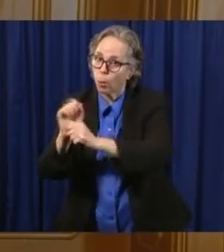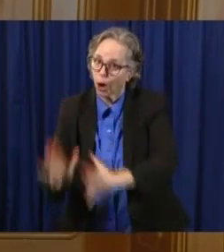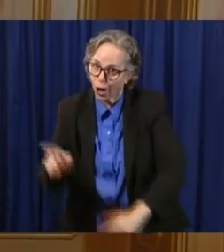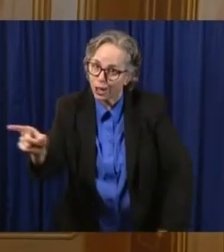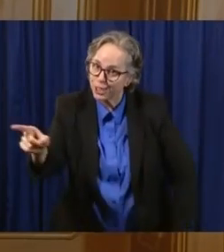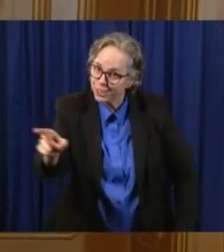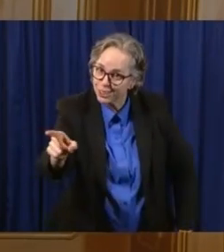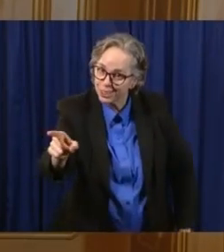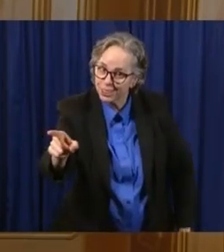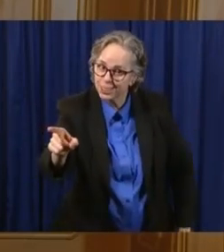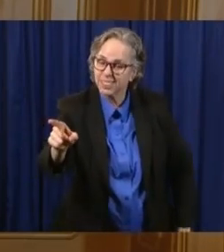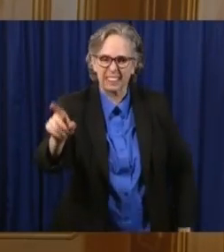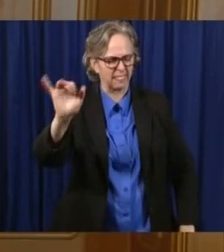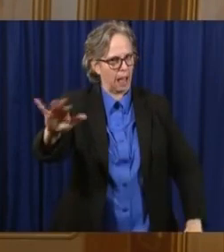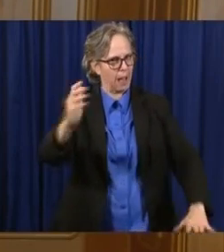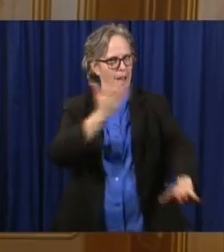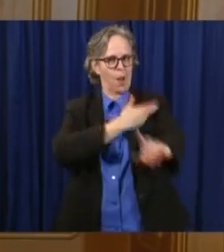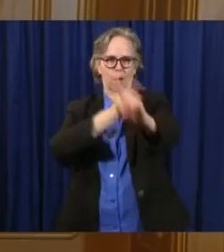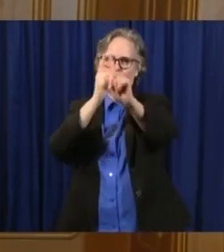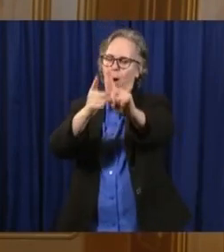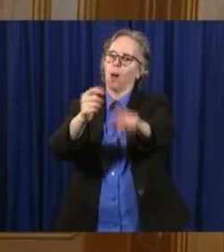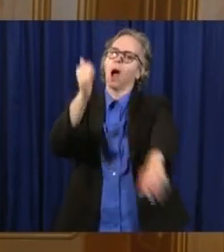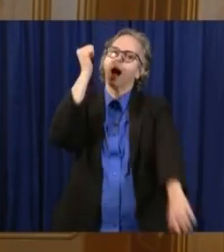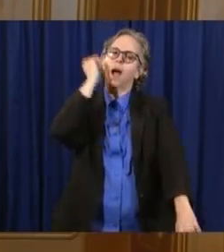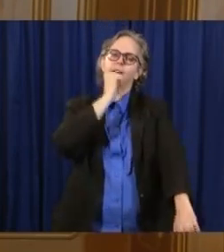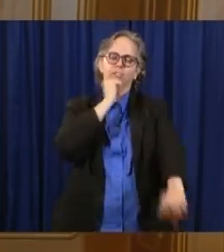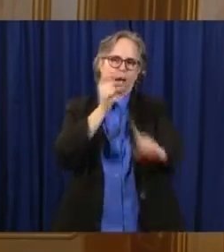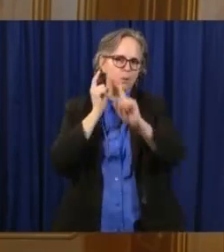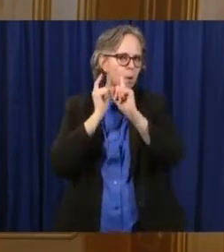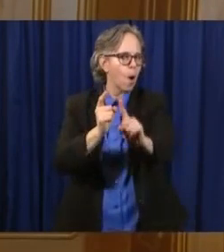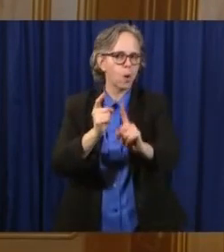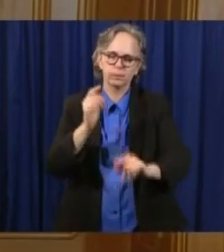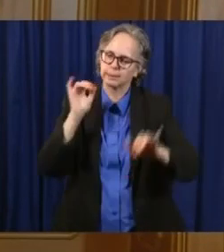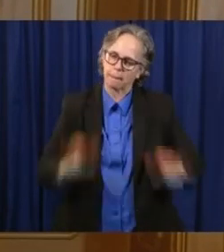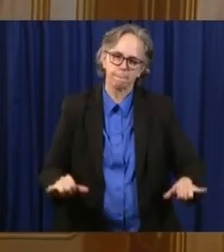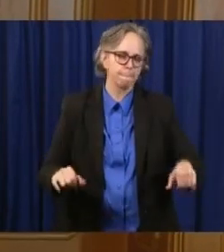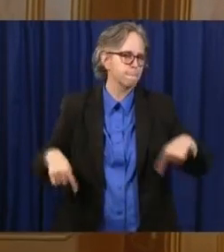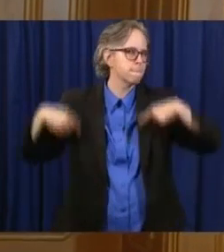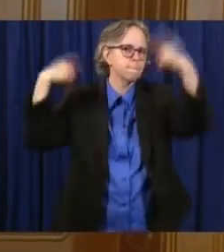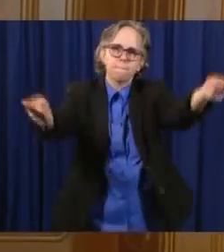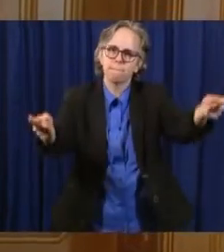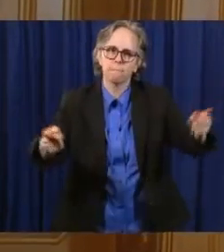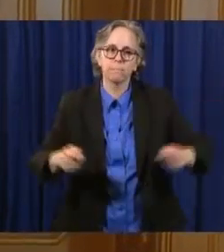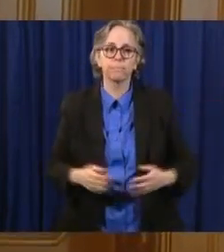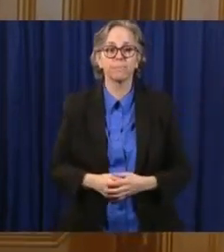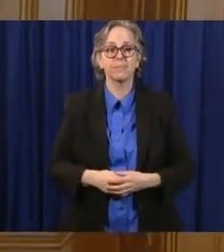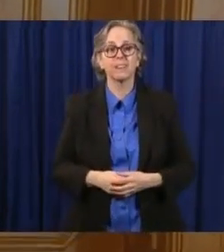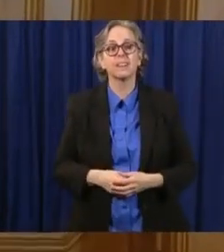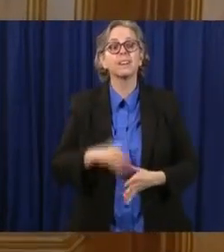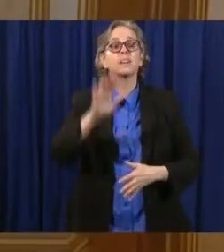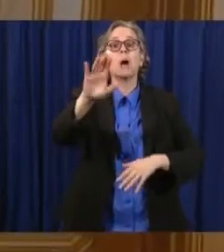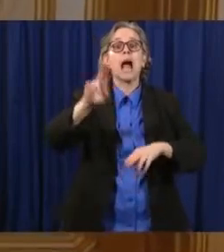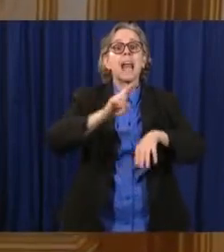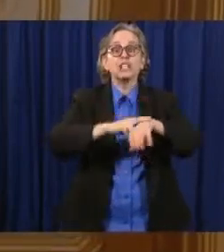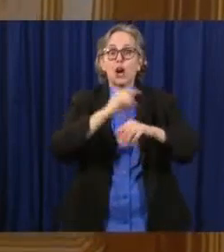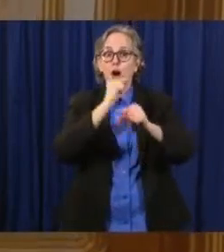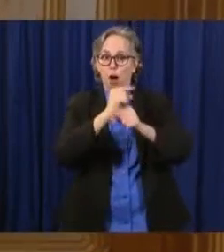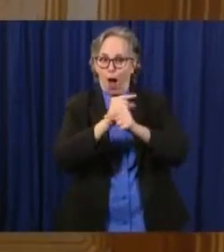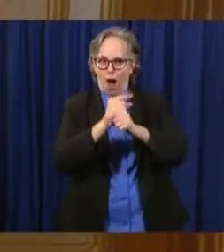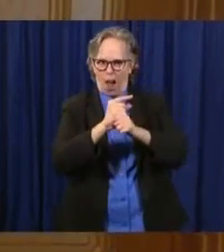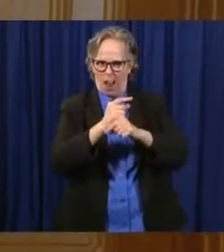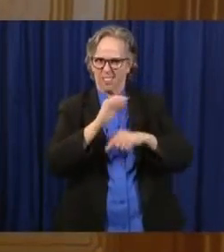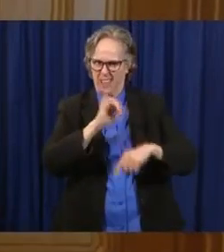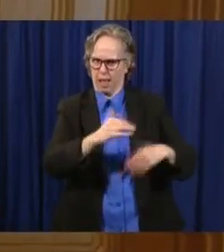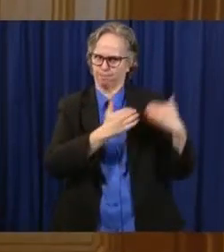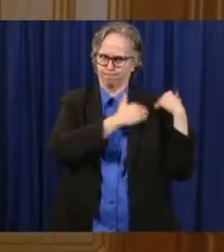line making a difference. Let me now talk a little bit about the National Guard. As we've talked before, the National